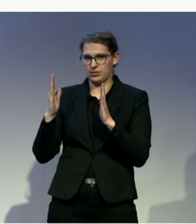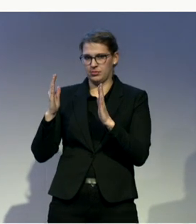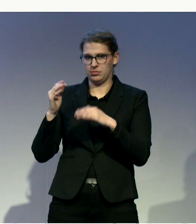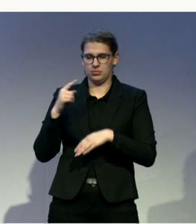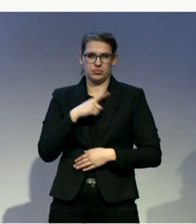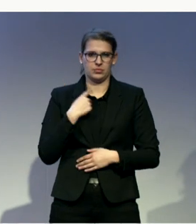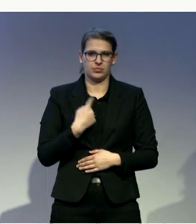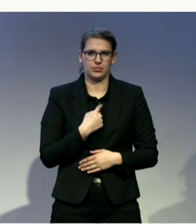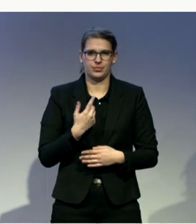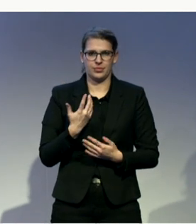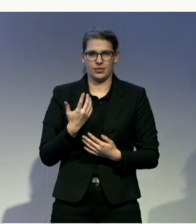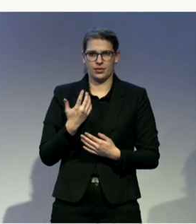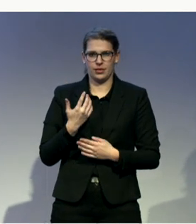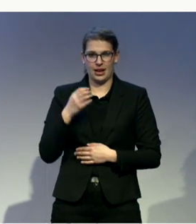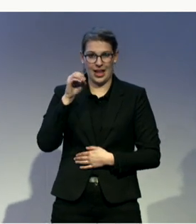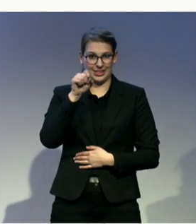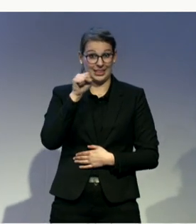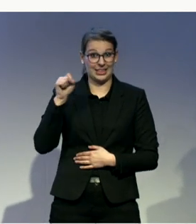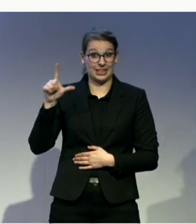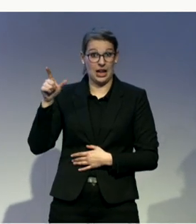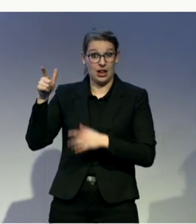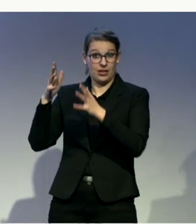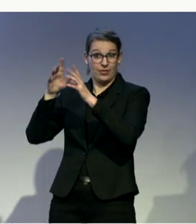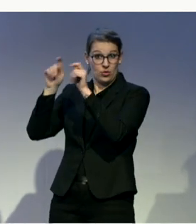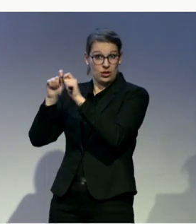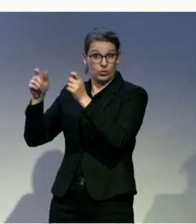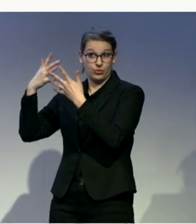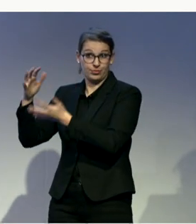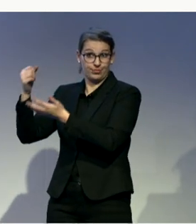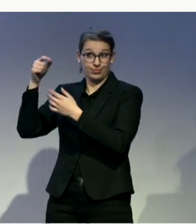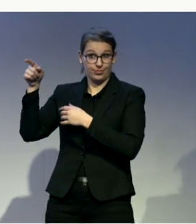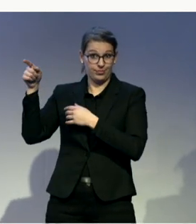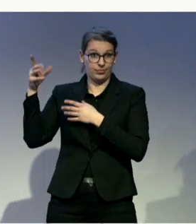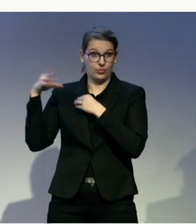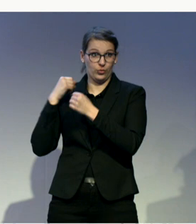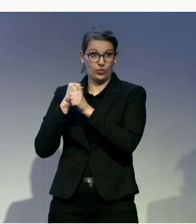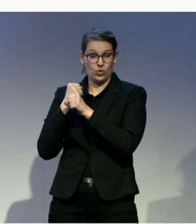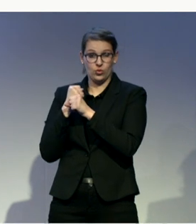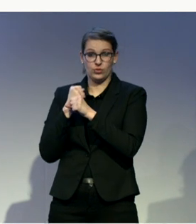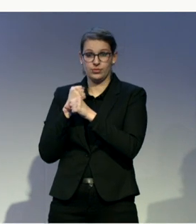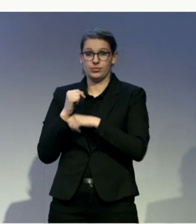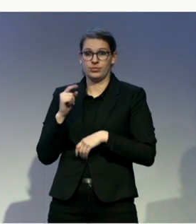Foundation and some other partners. And we are developing, as part of this project,